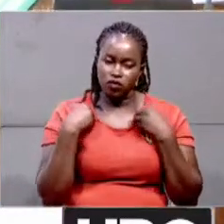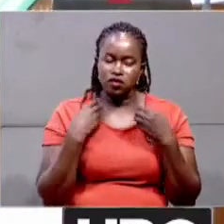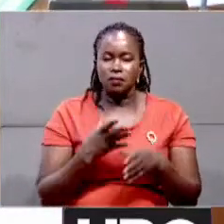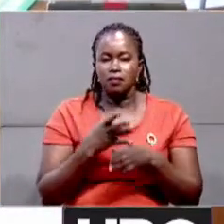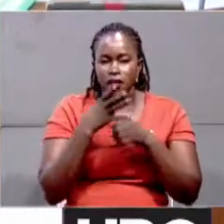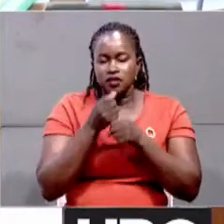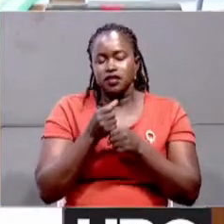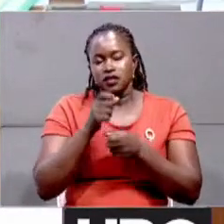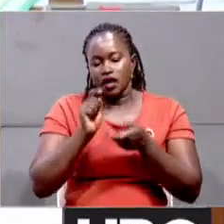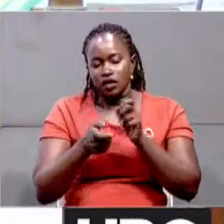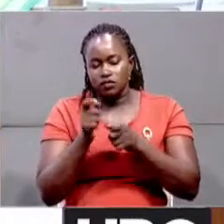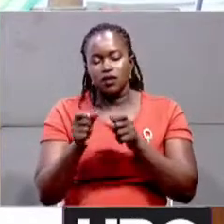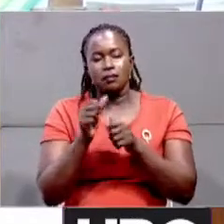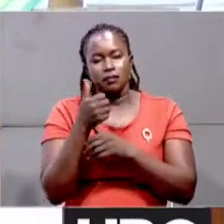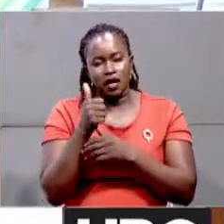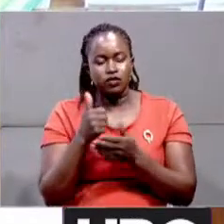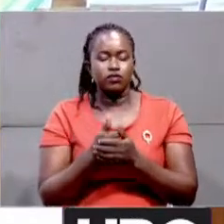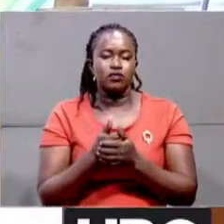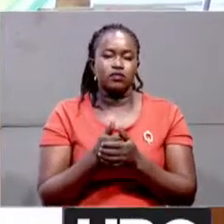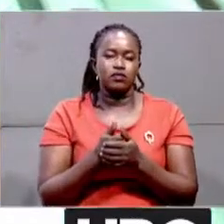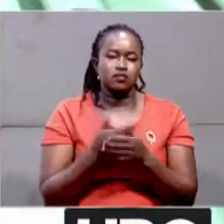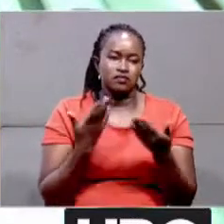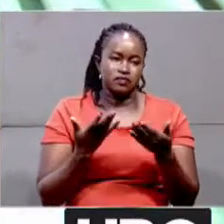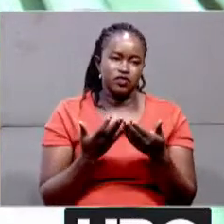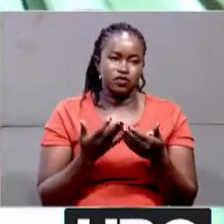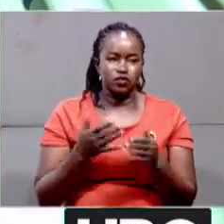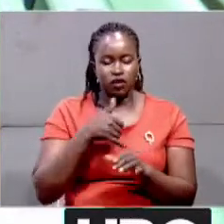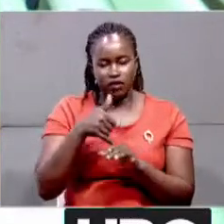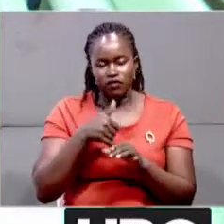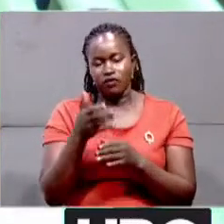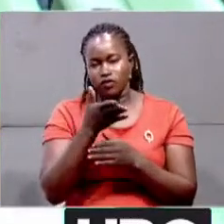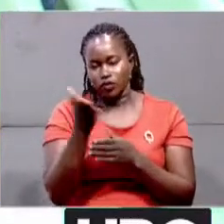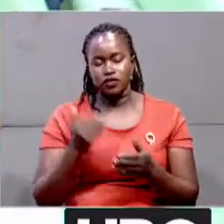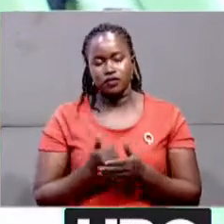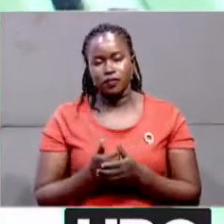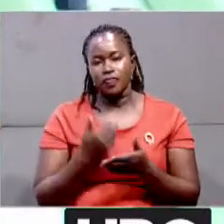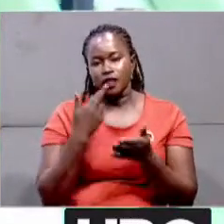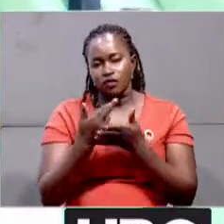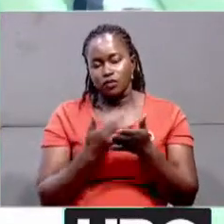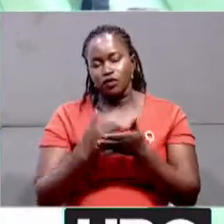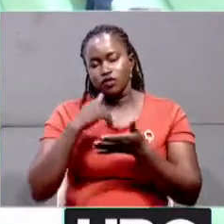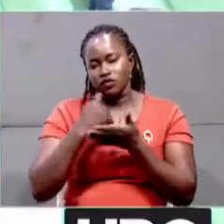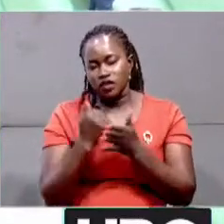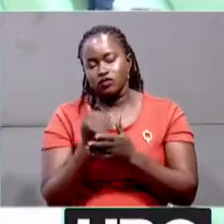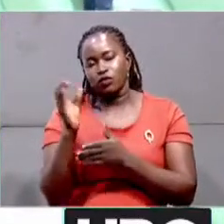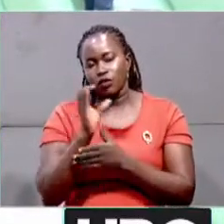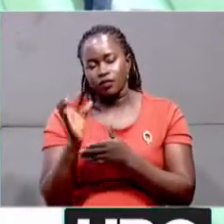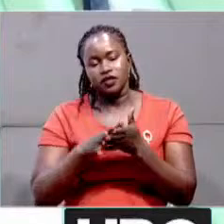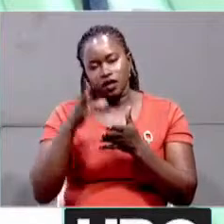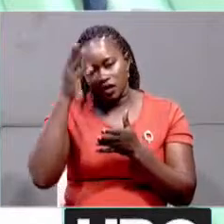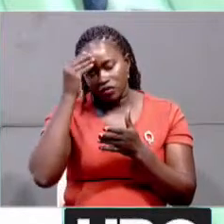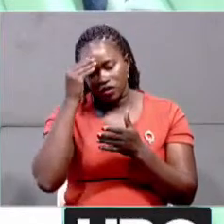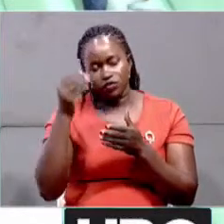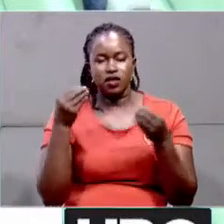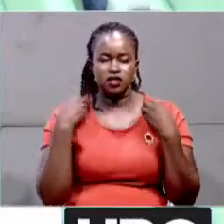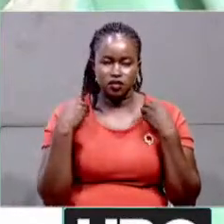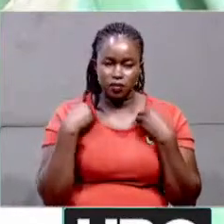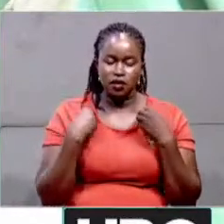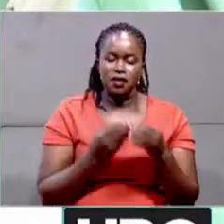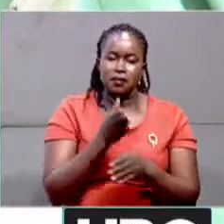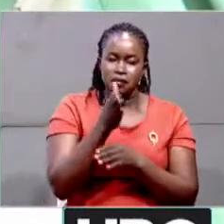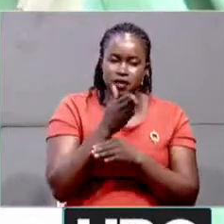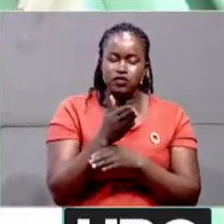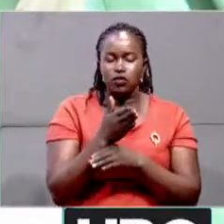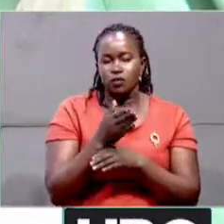adjusted to cater for those shortfalls. The report on the Sectorial Committee on Education and Sports on the Ministerial Policy and